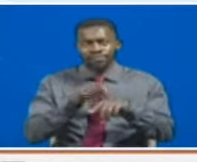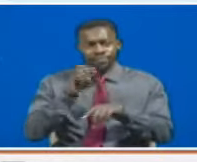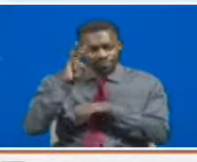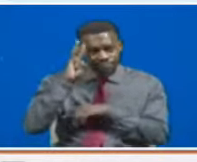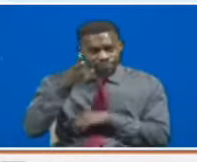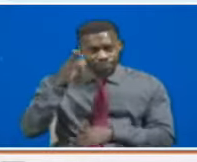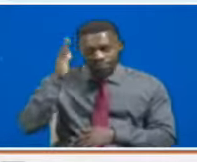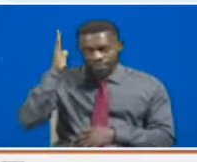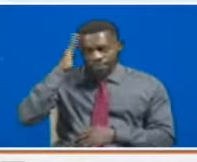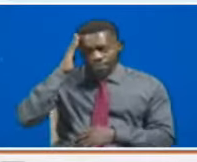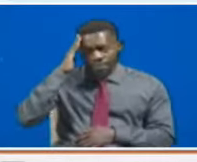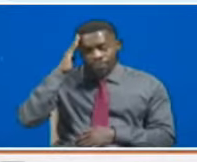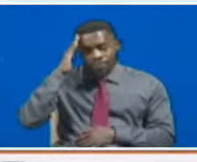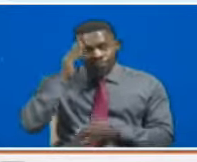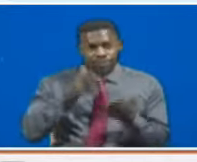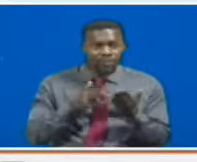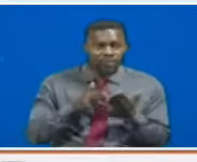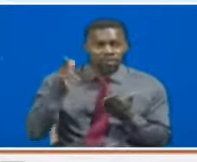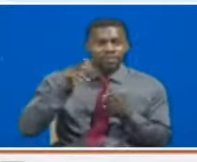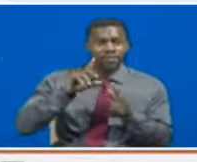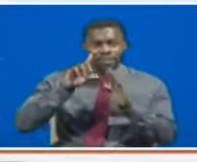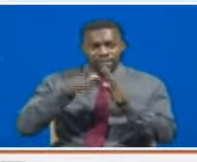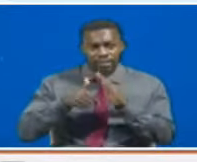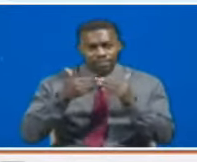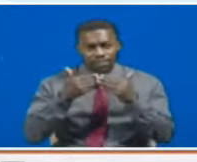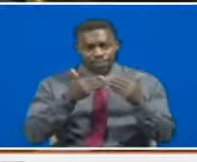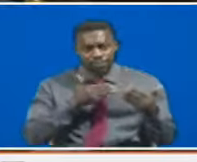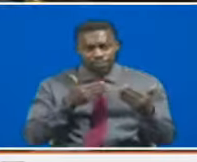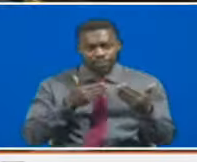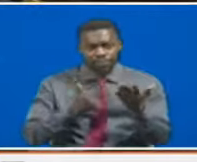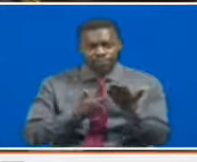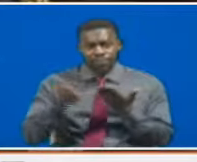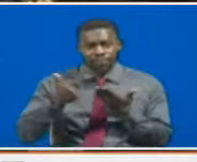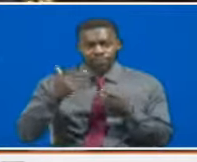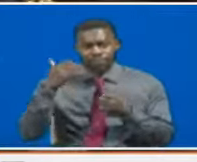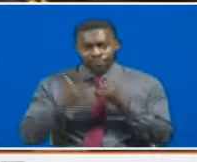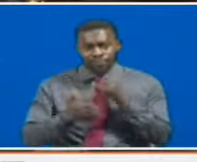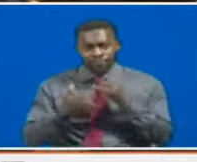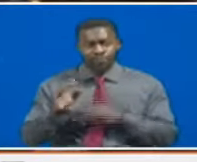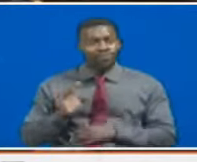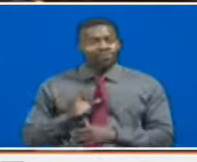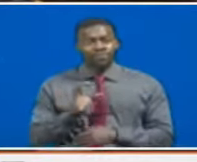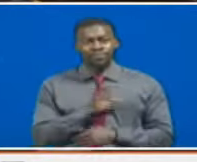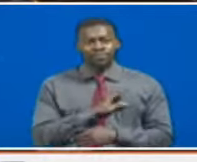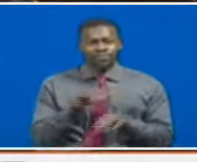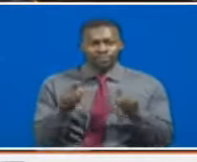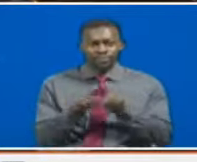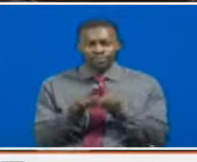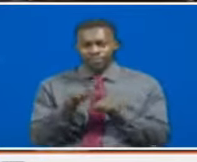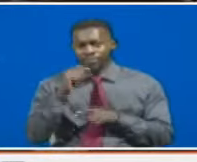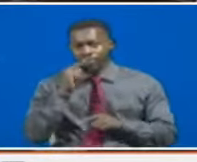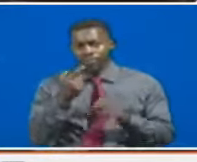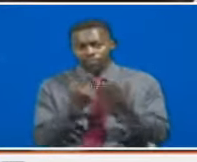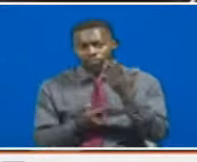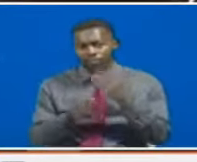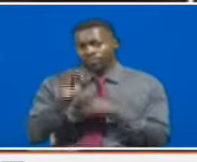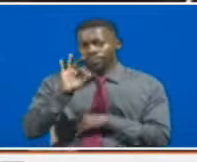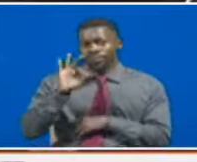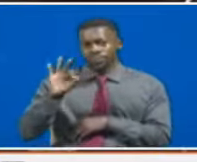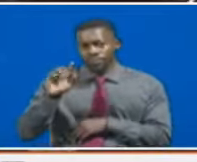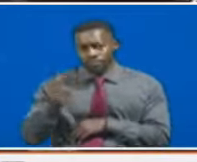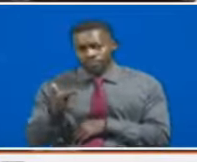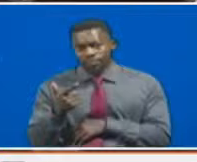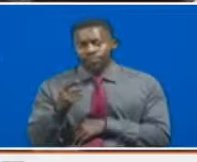mutajua ukweli wa maneno before the end of the week. The committee also revealed that